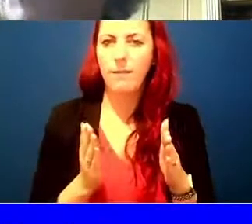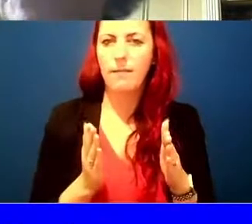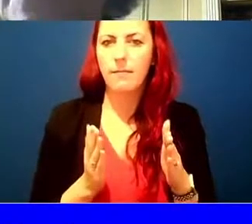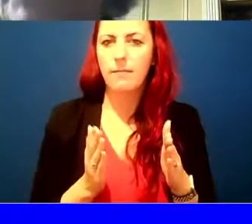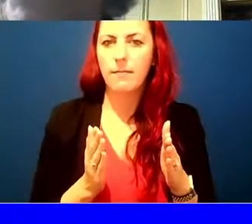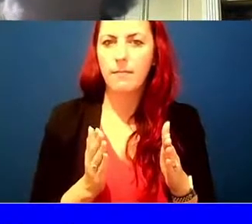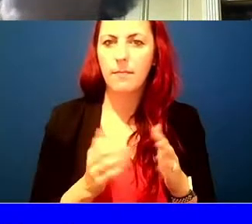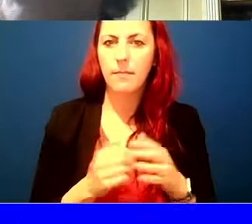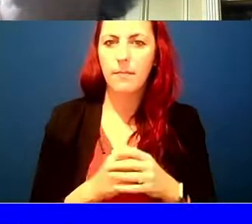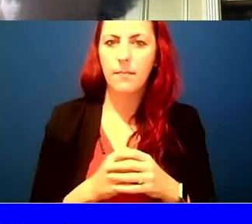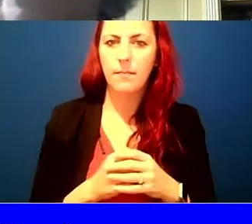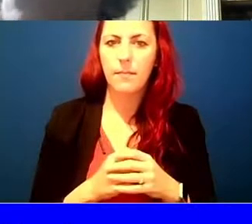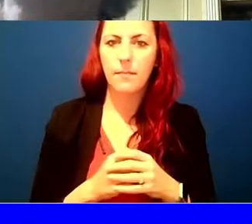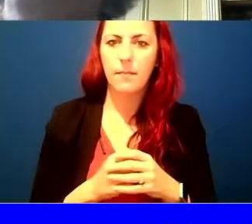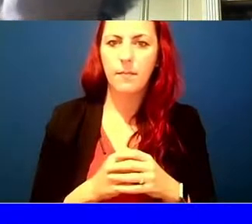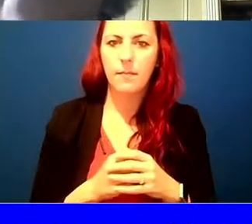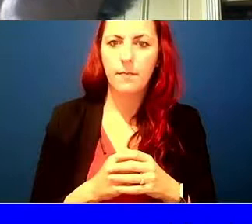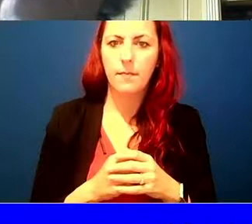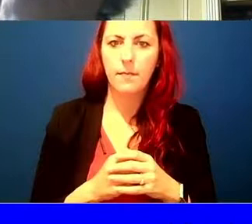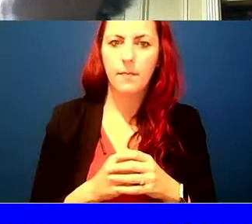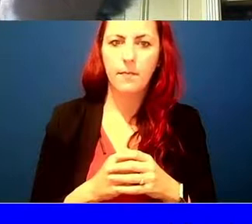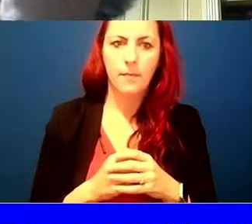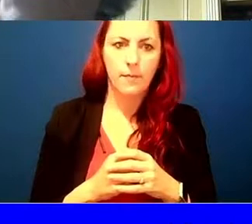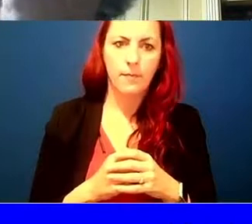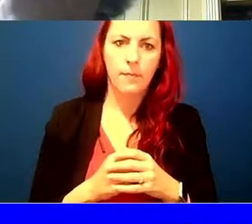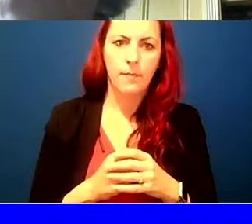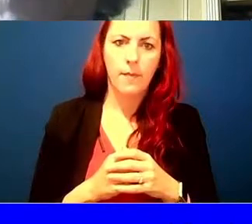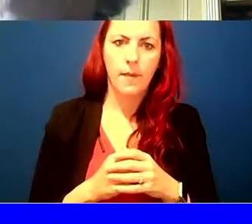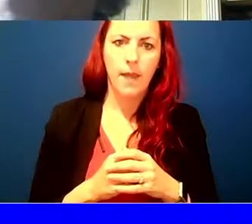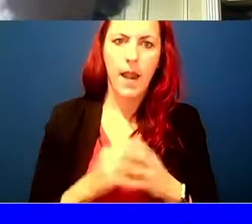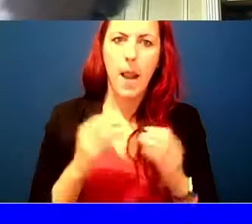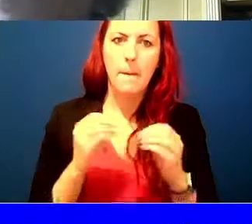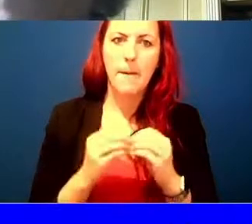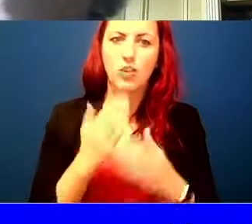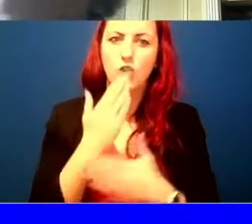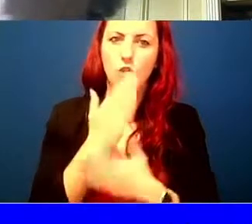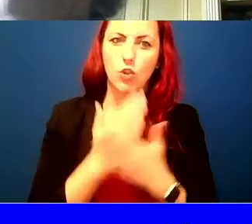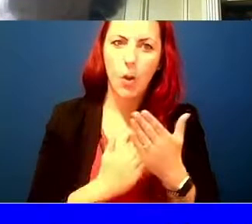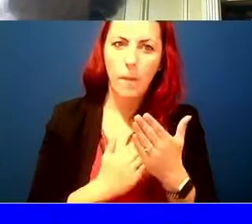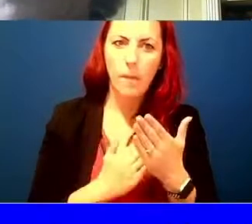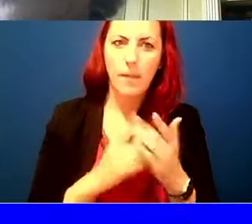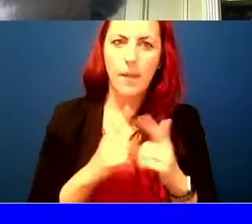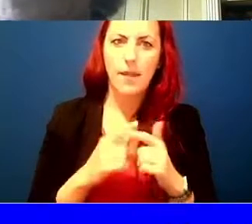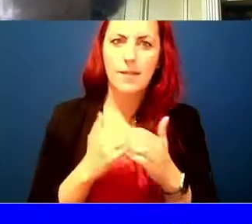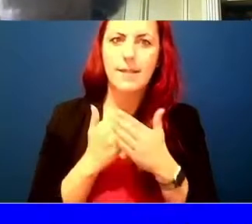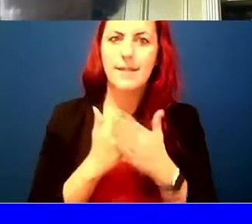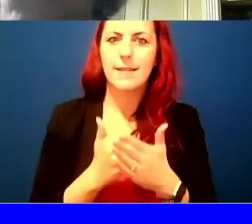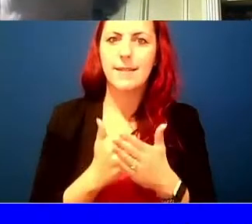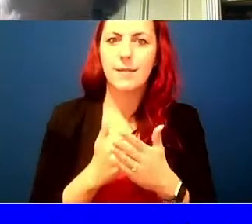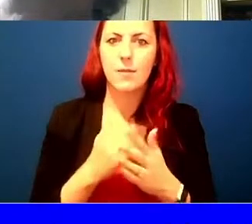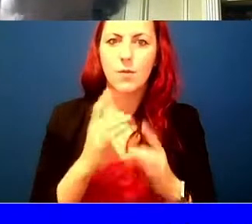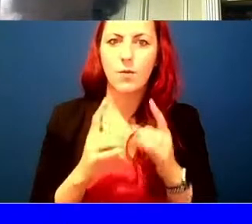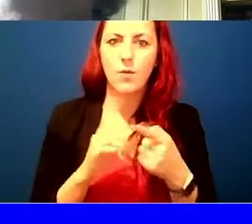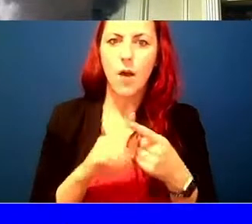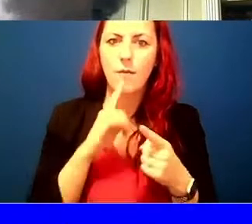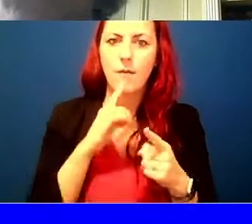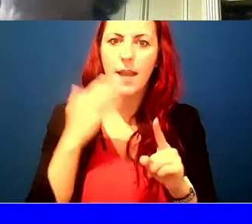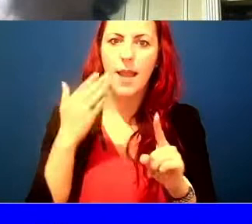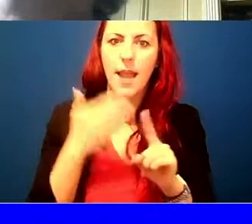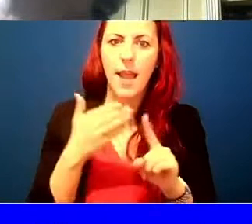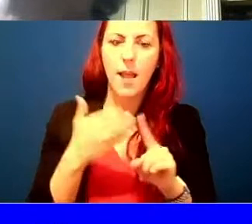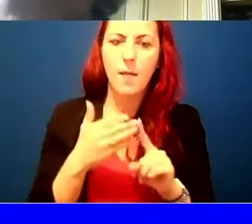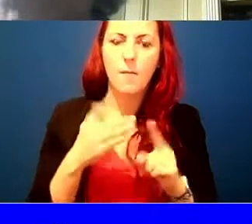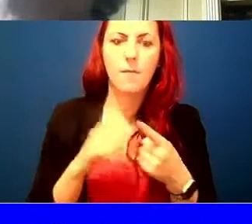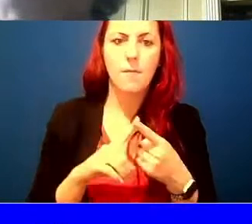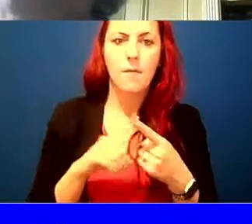just to mention some of them, the Non-Fatal Offences Against the Person Act, Criminal Justice Theft and Fraud Act. Again, for people who are